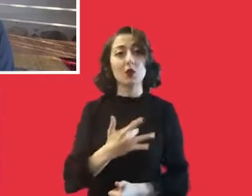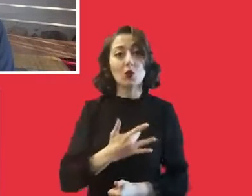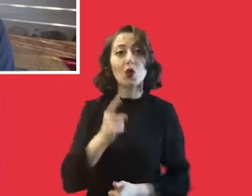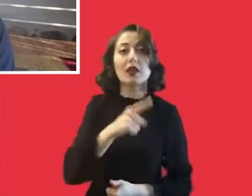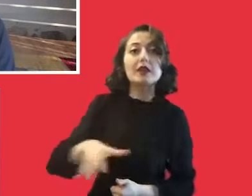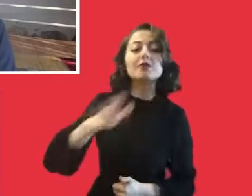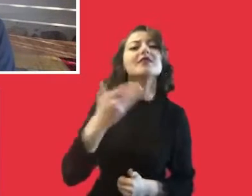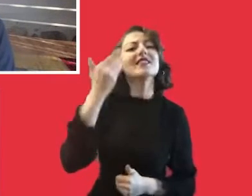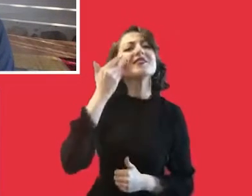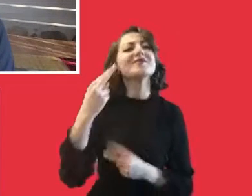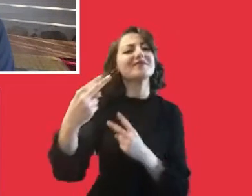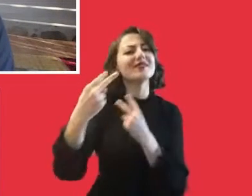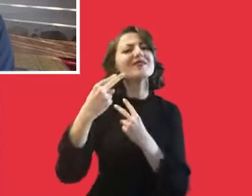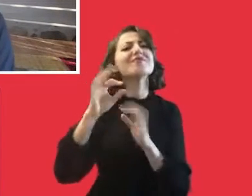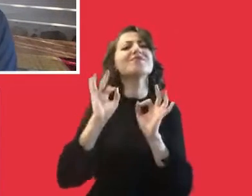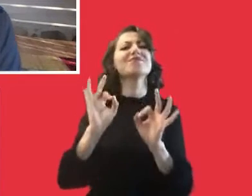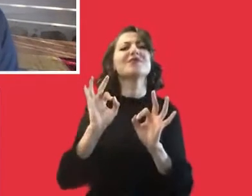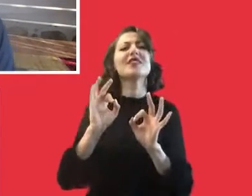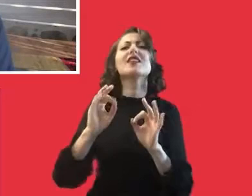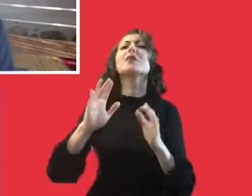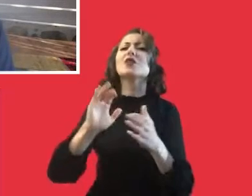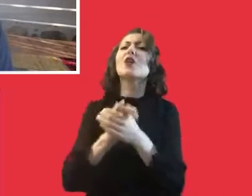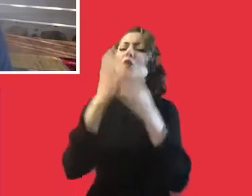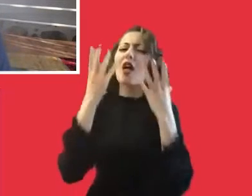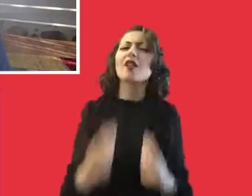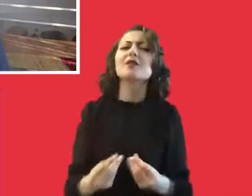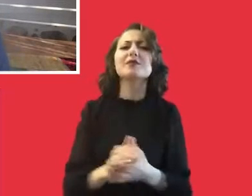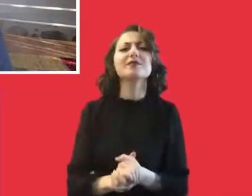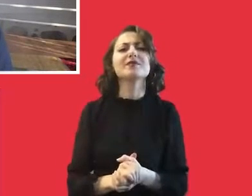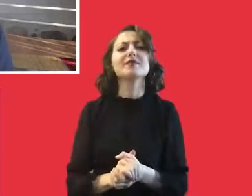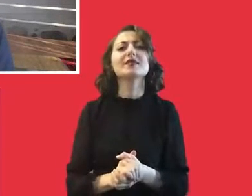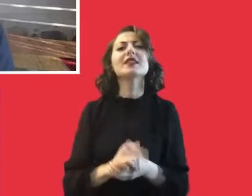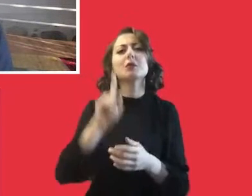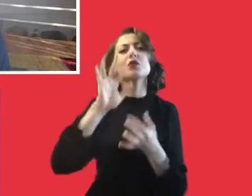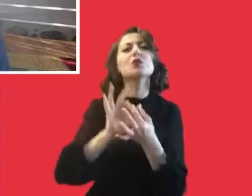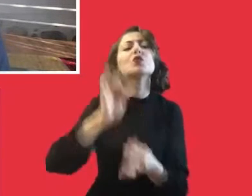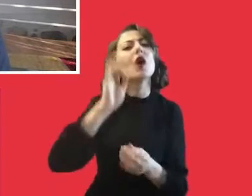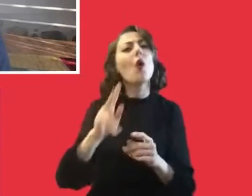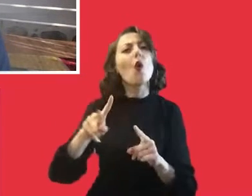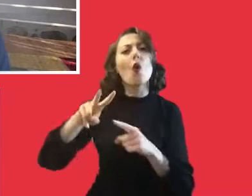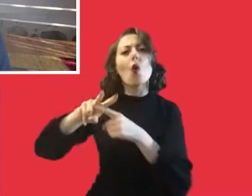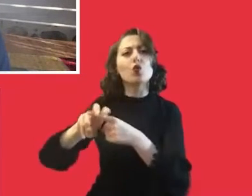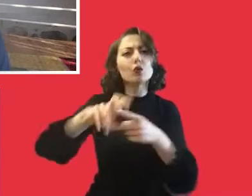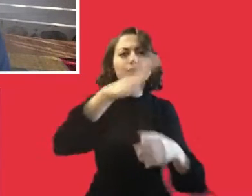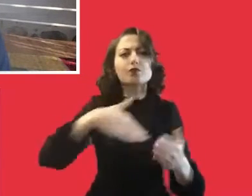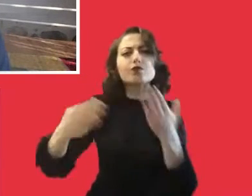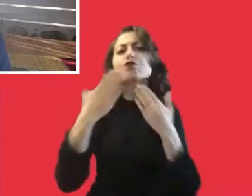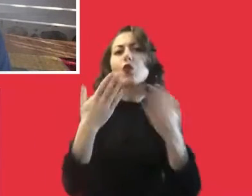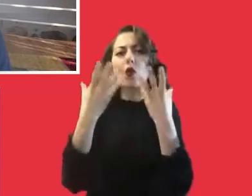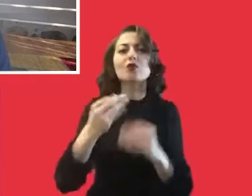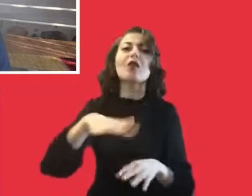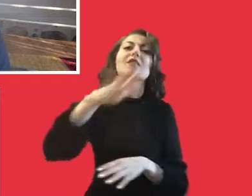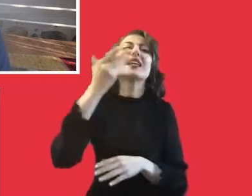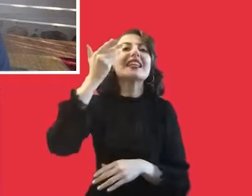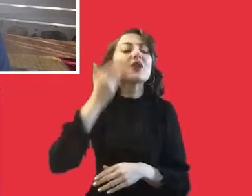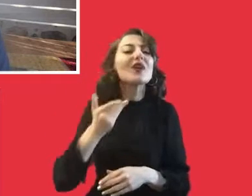açacak will ve be onlara quite yeni ufuklar beneficial to our kazandıracak listeners, and bir they will have new oturum olacak. horizons. Hepinize This will keyifli be a bir prolific vakit session, diliyorum. in